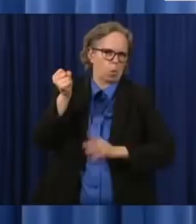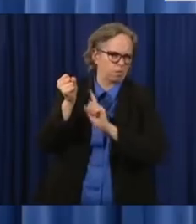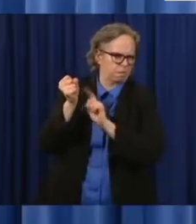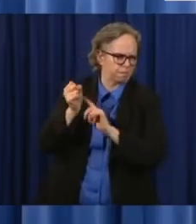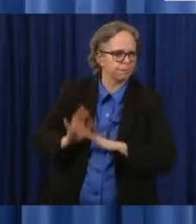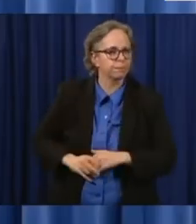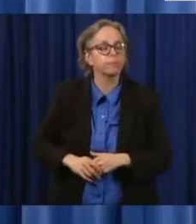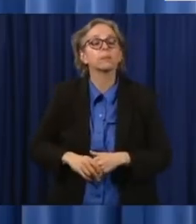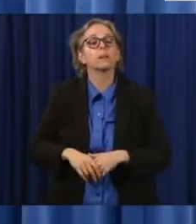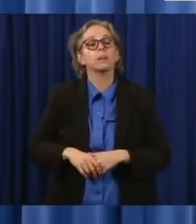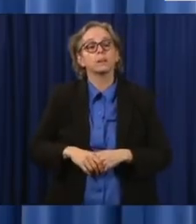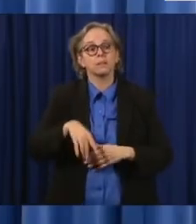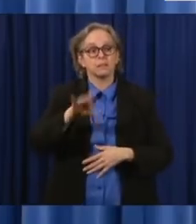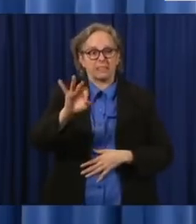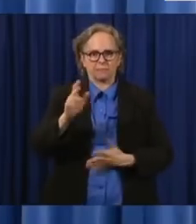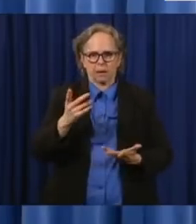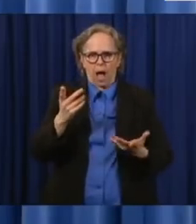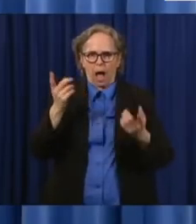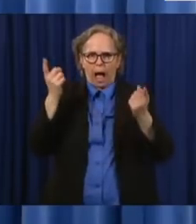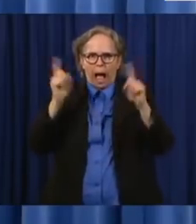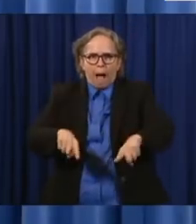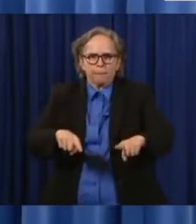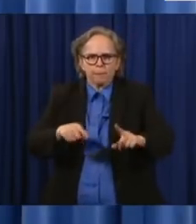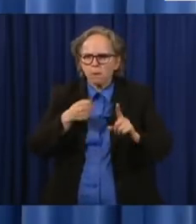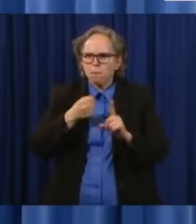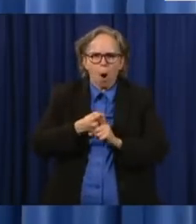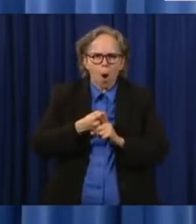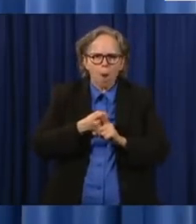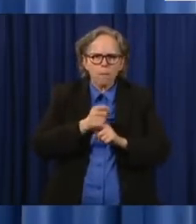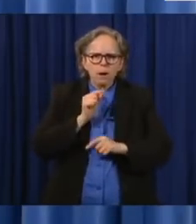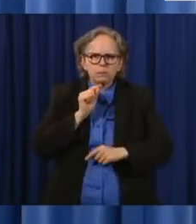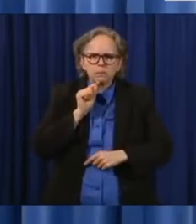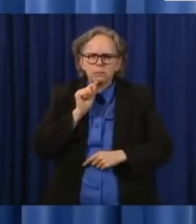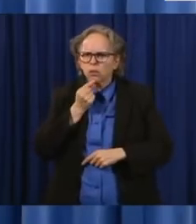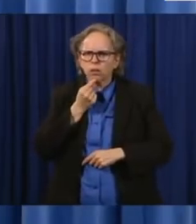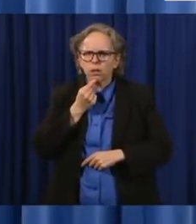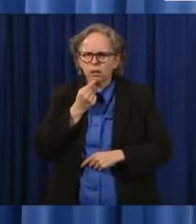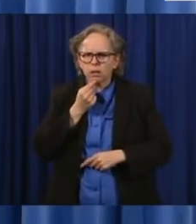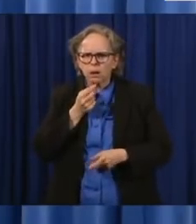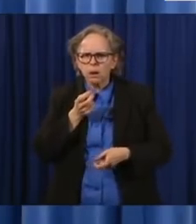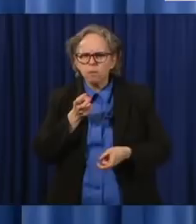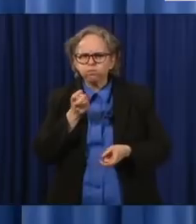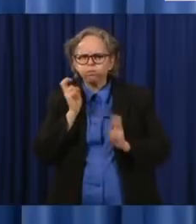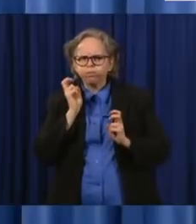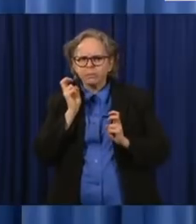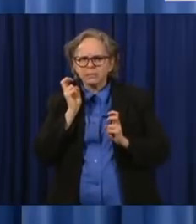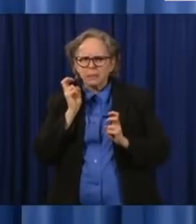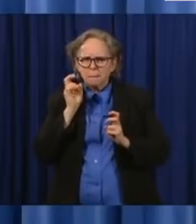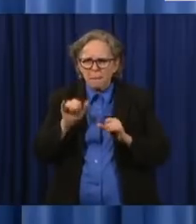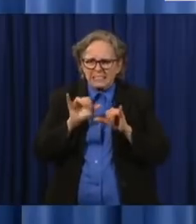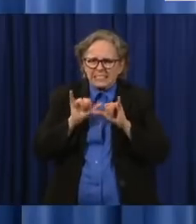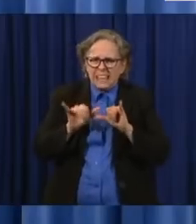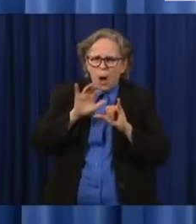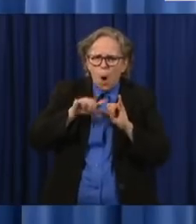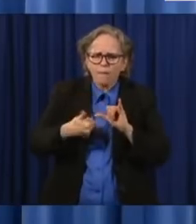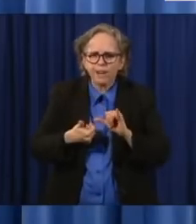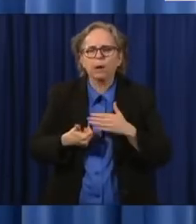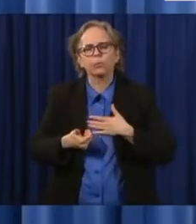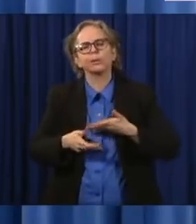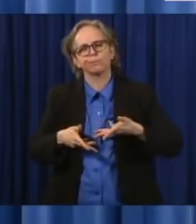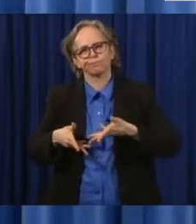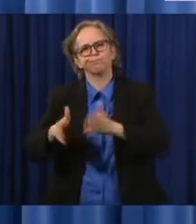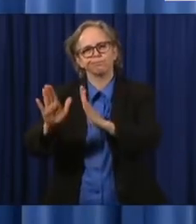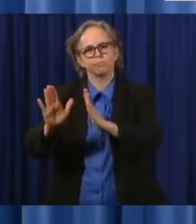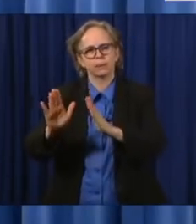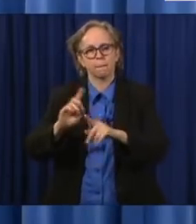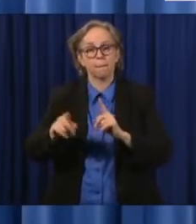serious, even if they spend the night, they can certainly get that done today. What we're talking about is elective surgeries that